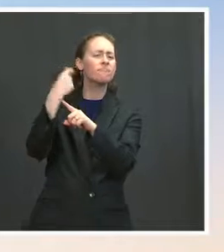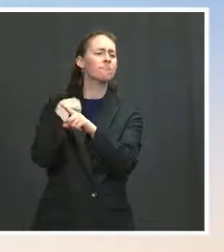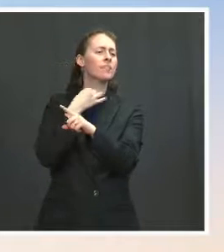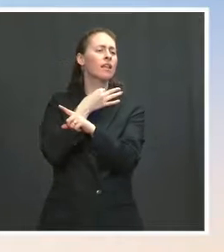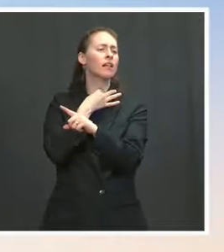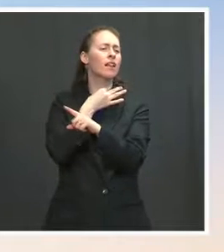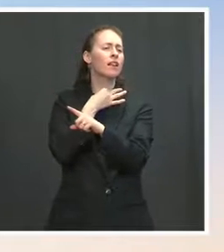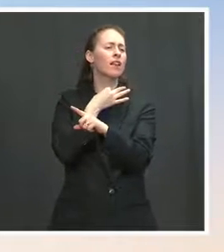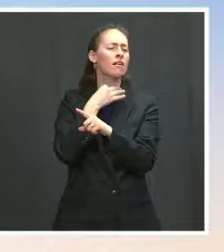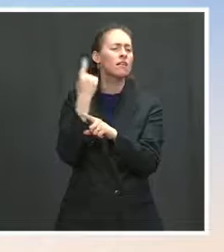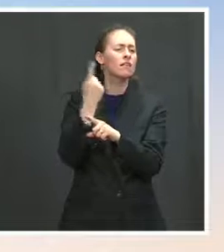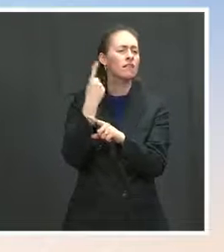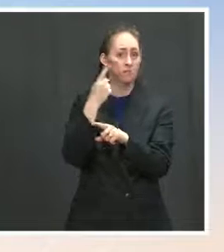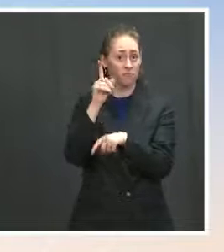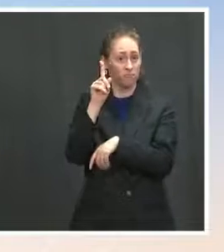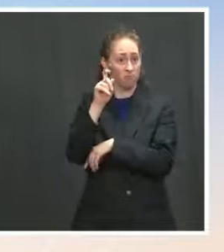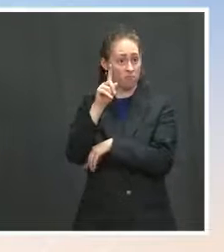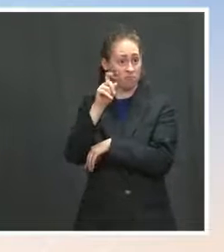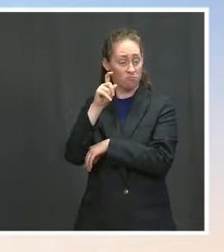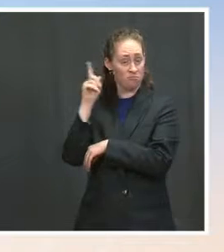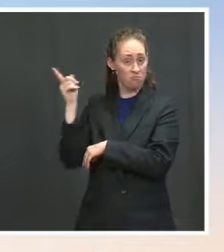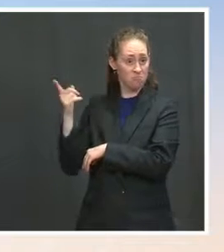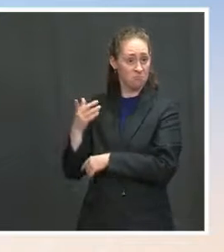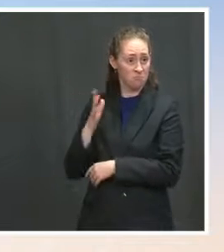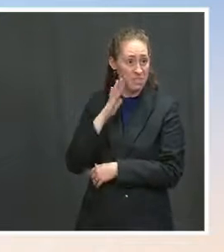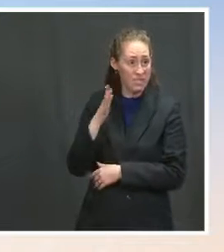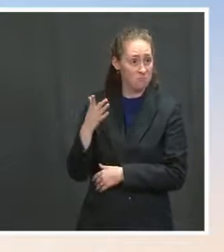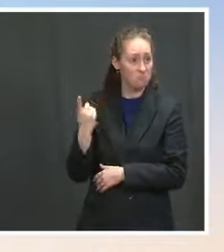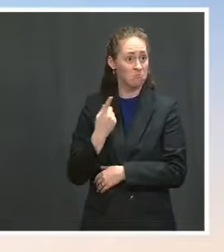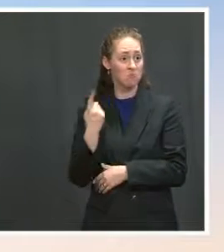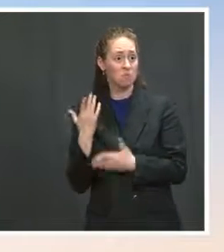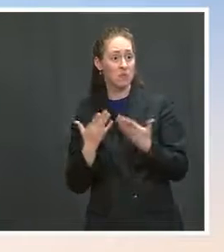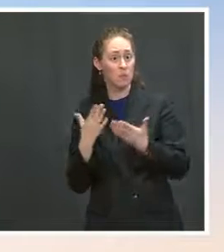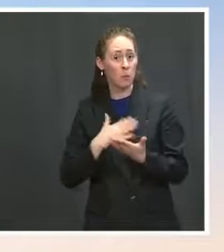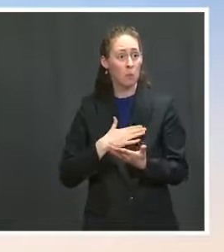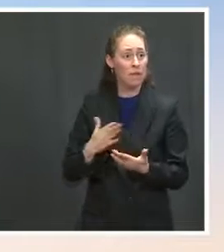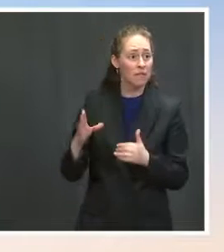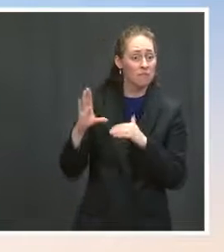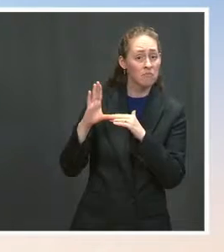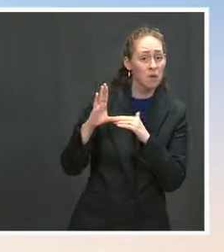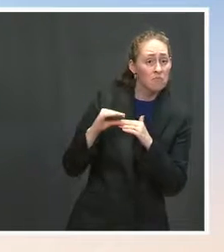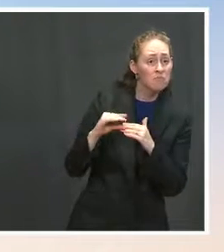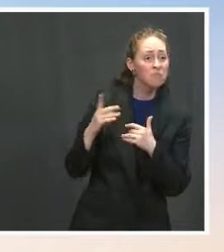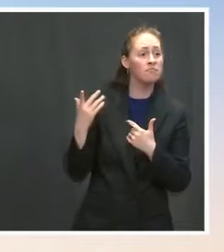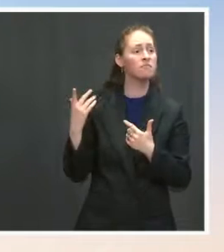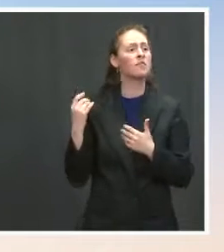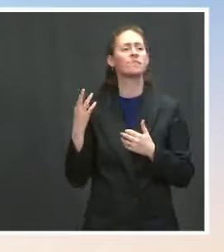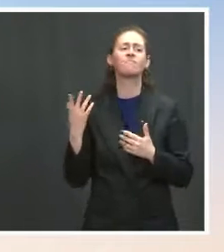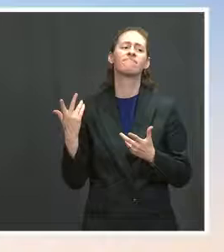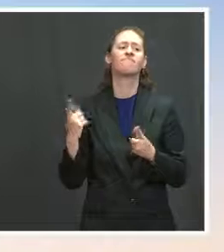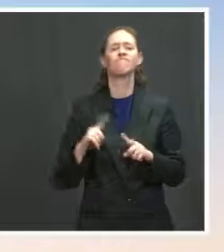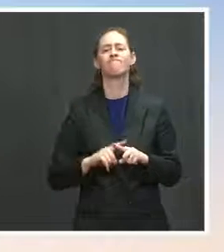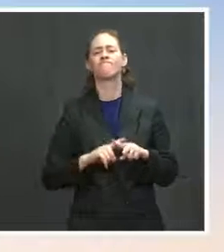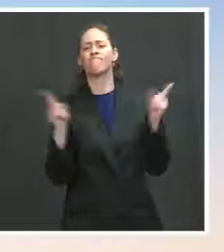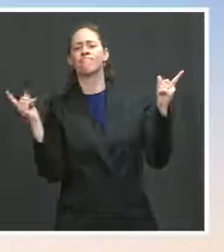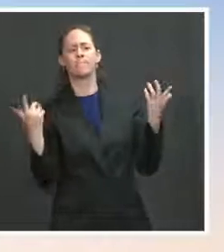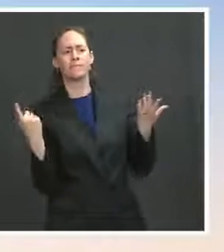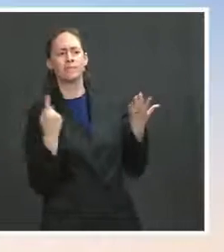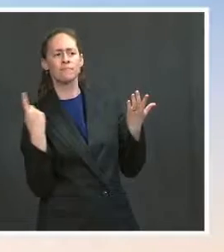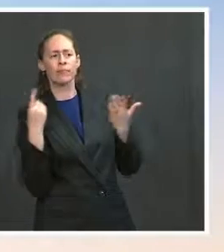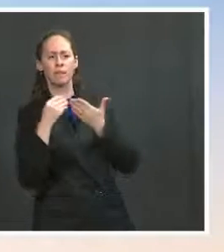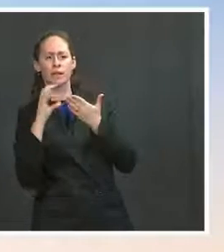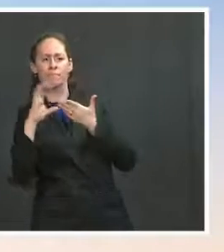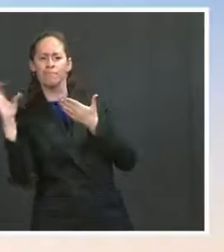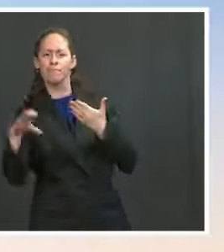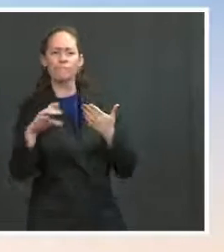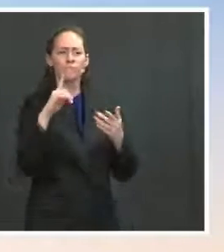to, drop out of a potential bipartisan infrastructure deal, does the White House see it fitting in as a pay-for the American Families Plan,